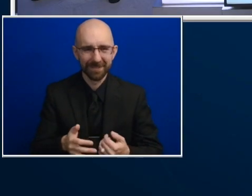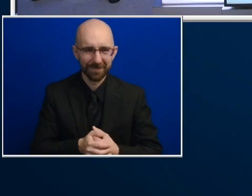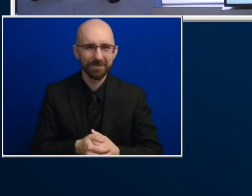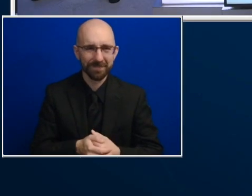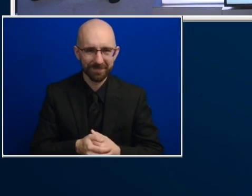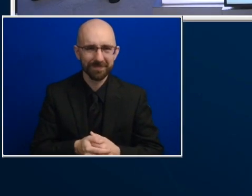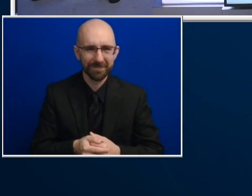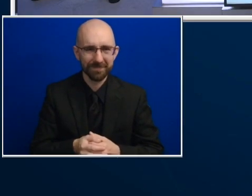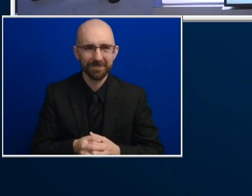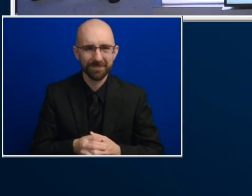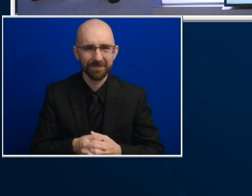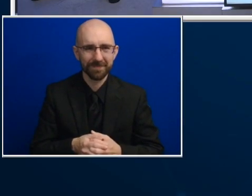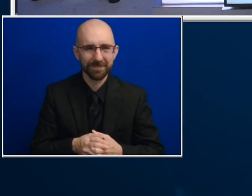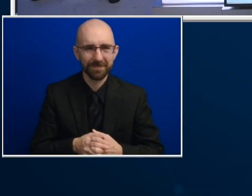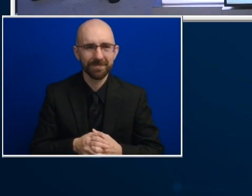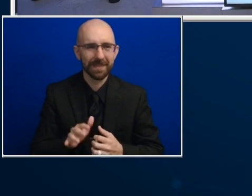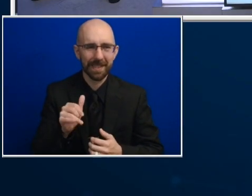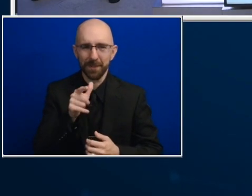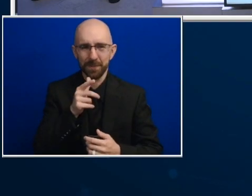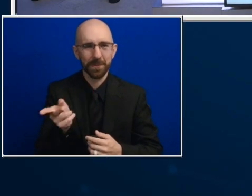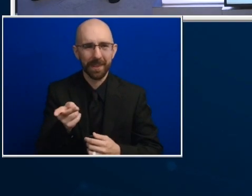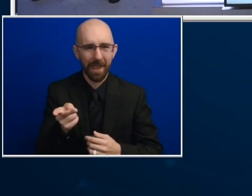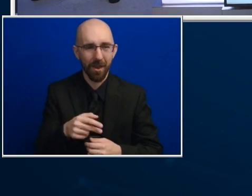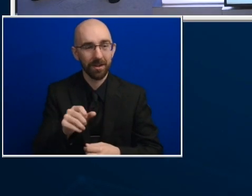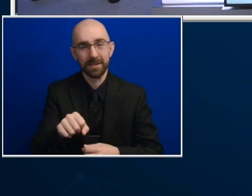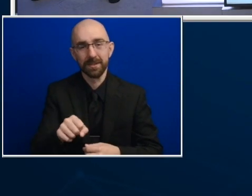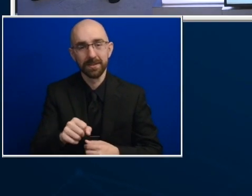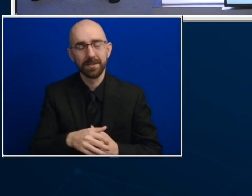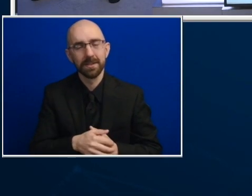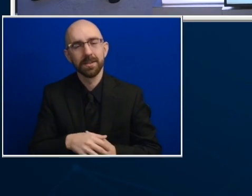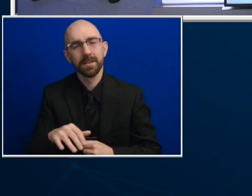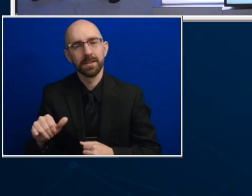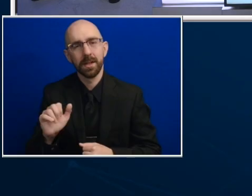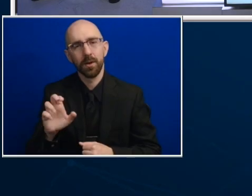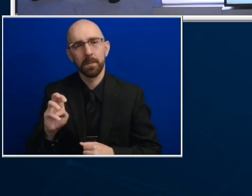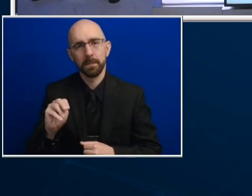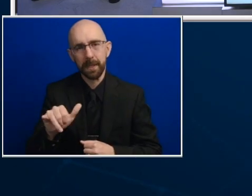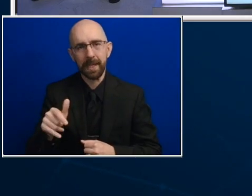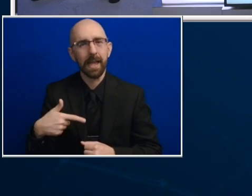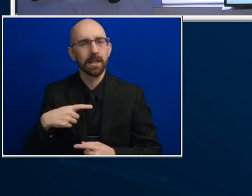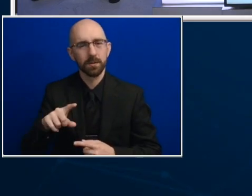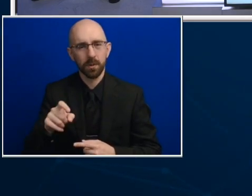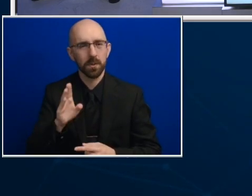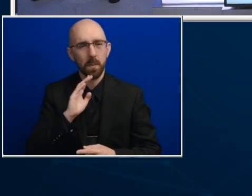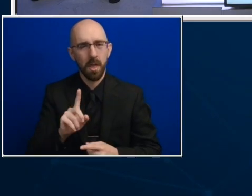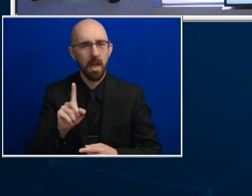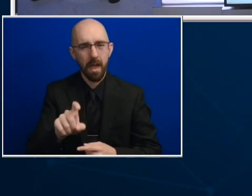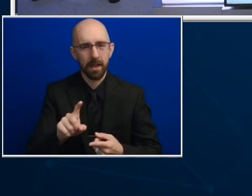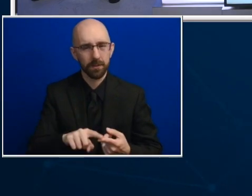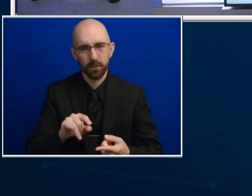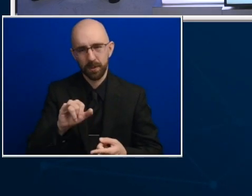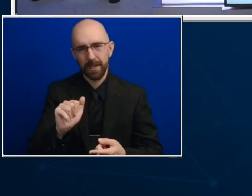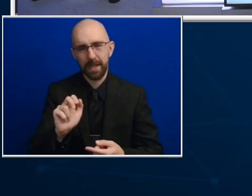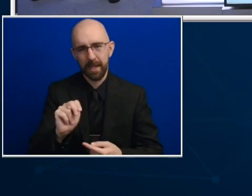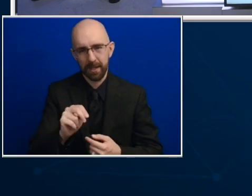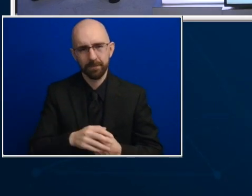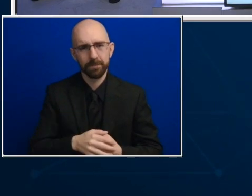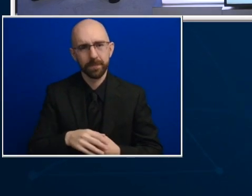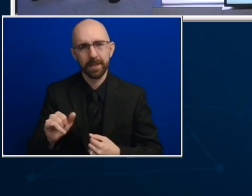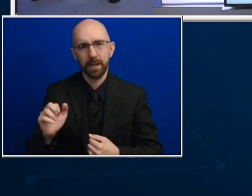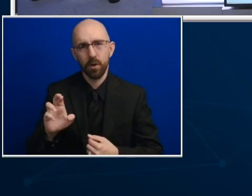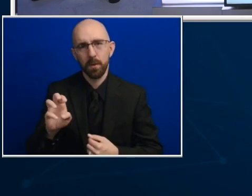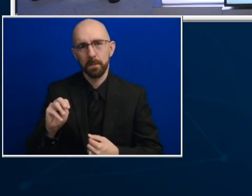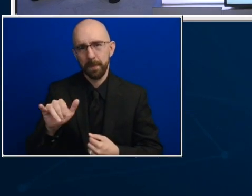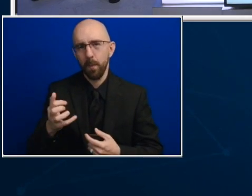Quite a duo. That's who they are, yes. Jeremy Yenser has a question, and I'm going to ask this one to Ian. and Jeremy wants to share,